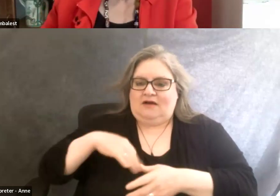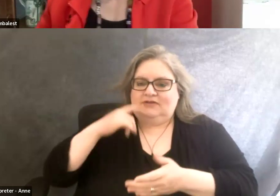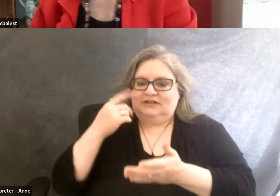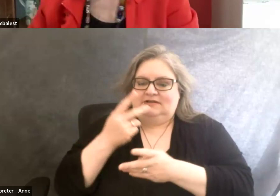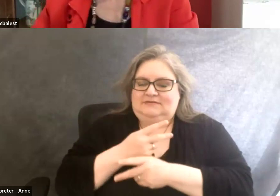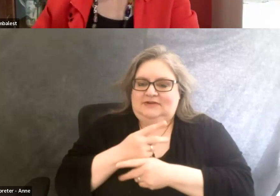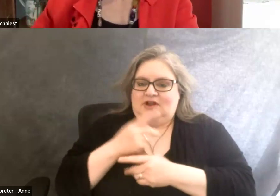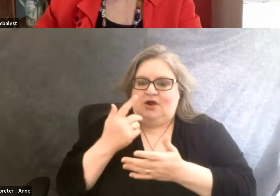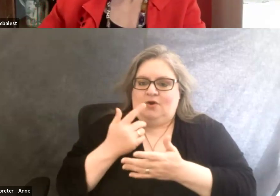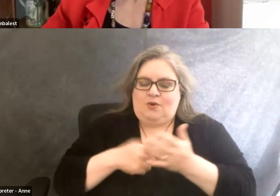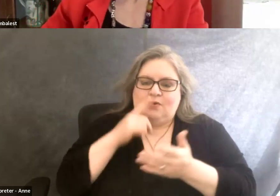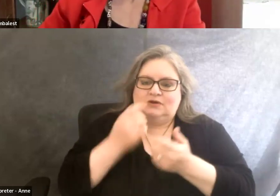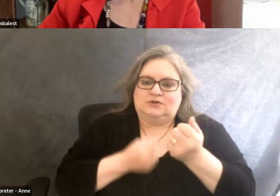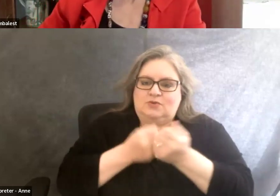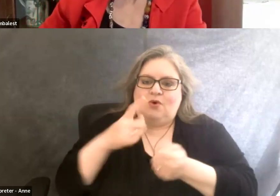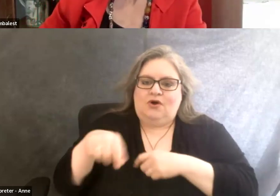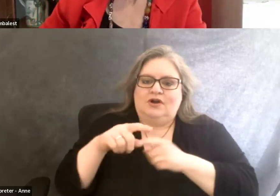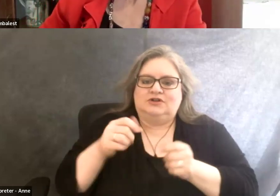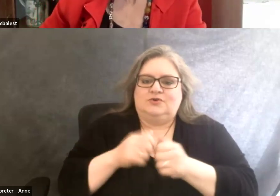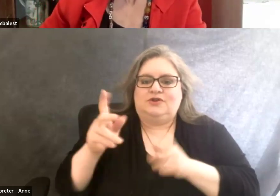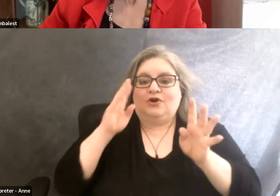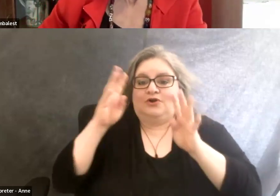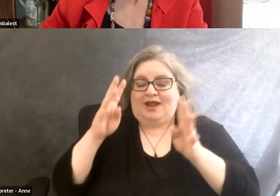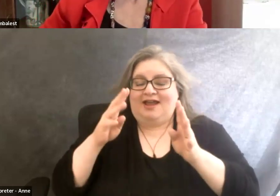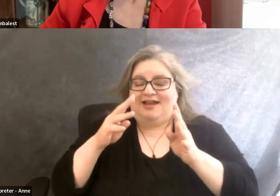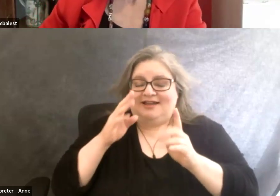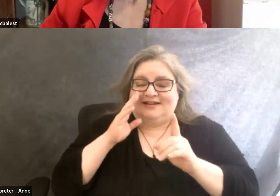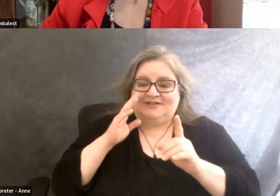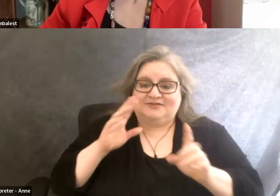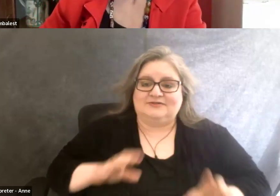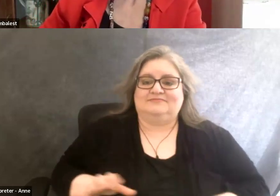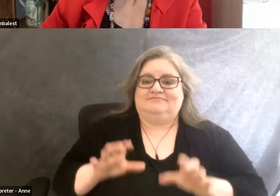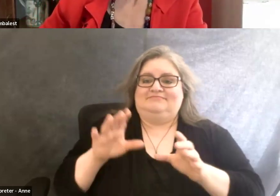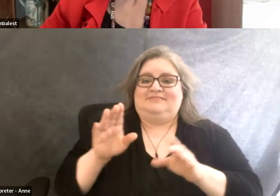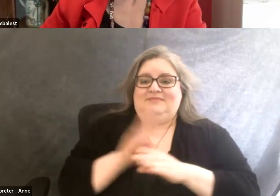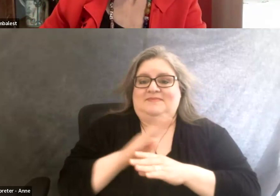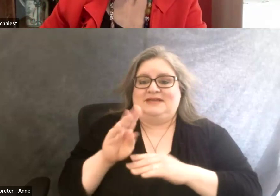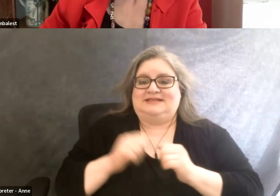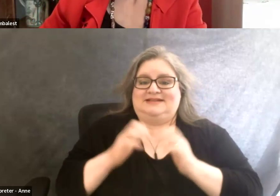going to support you with your creative endeavors in your business.